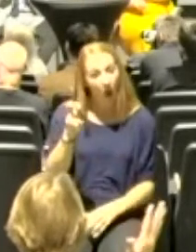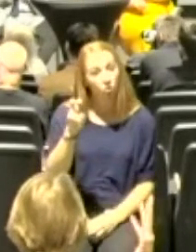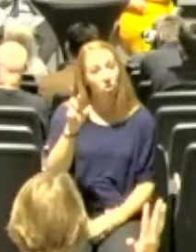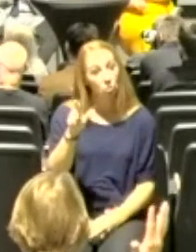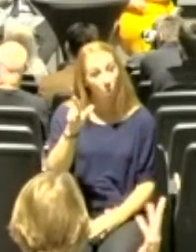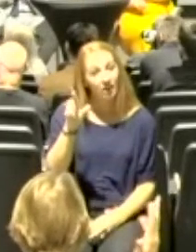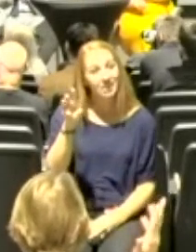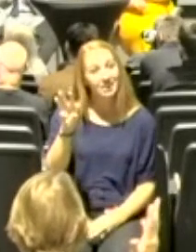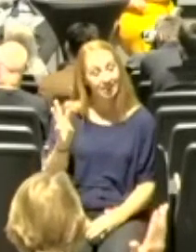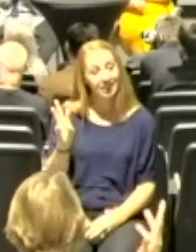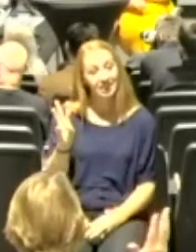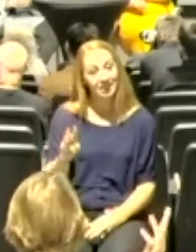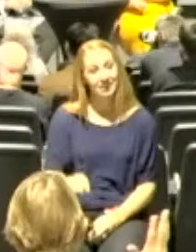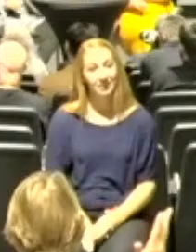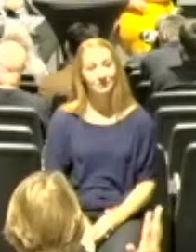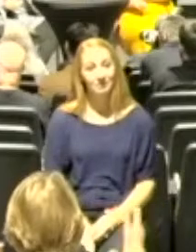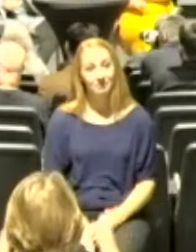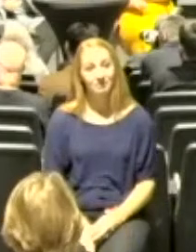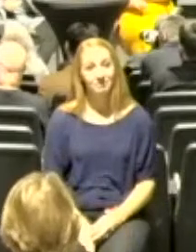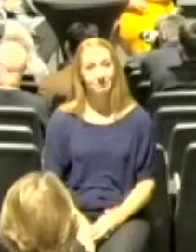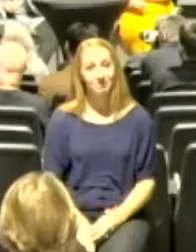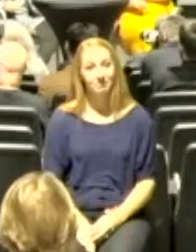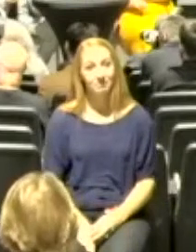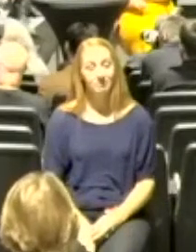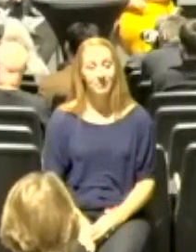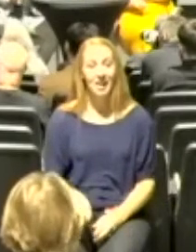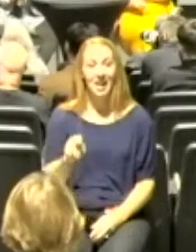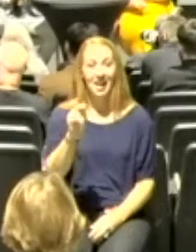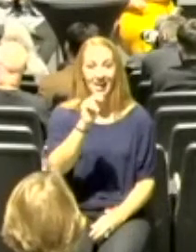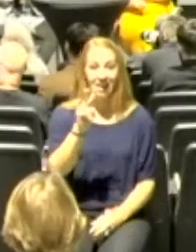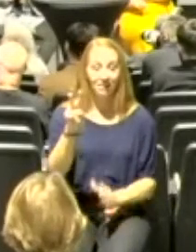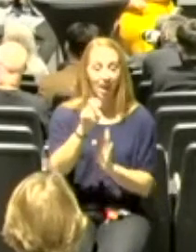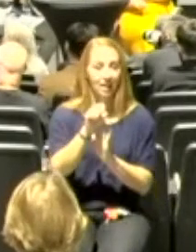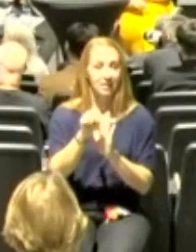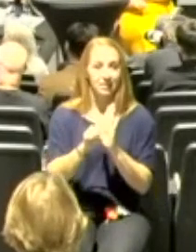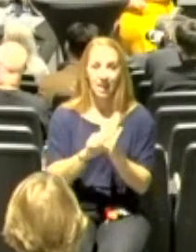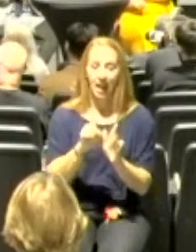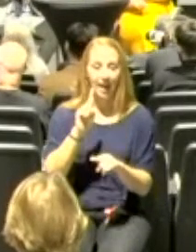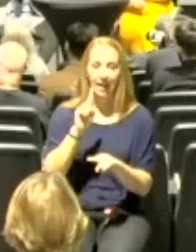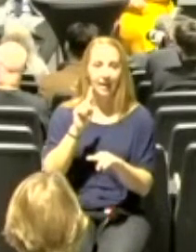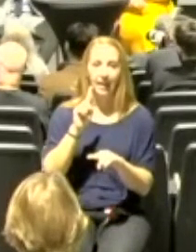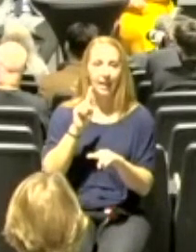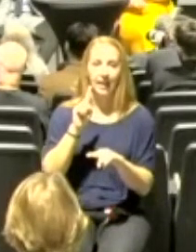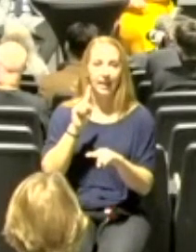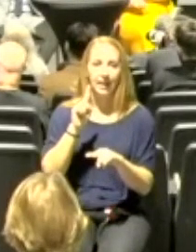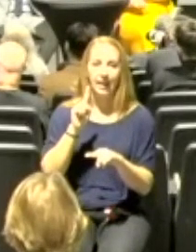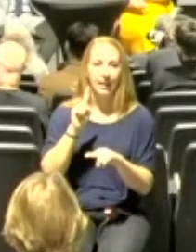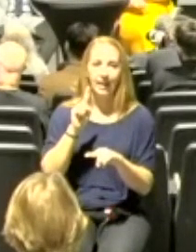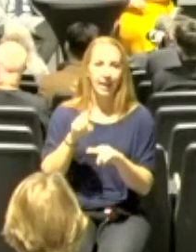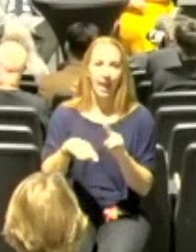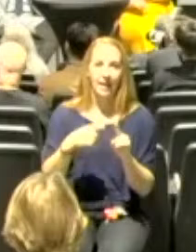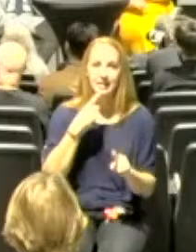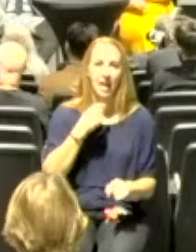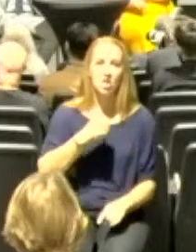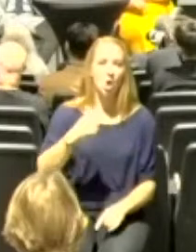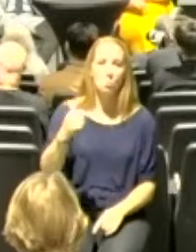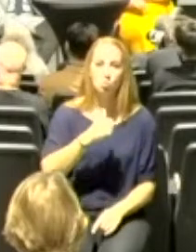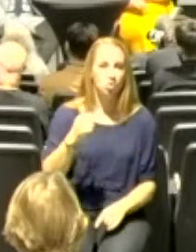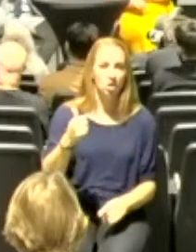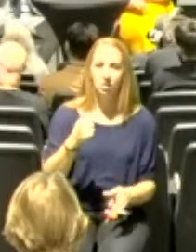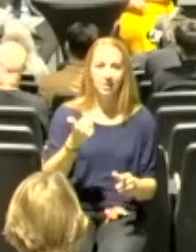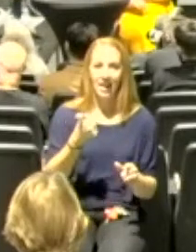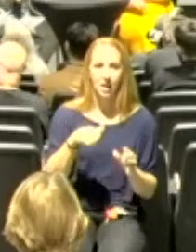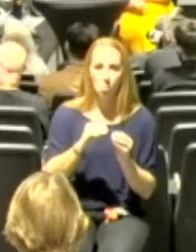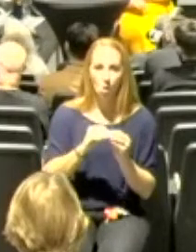226. Wow. At this point, Nevada State can no longer call itself a commuter college. Okay, we are a